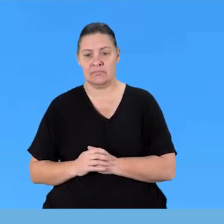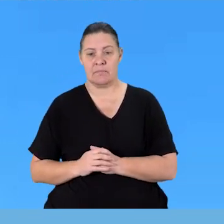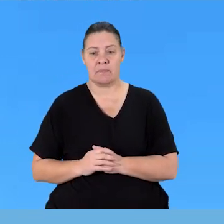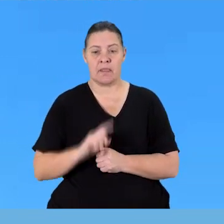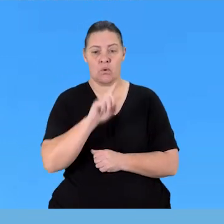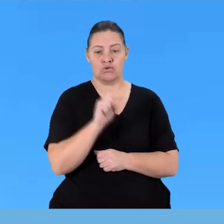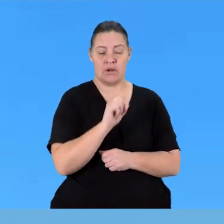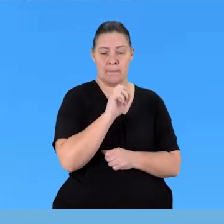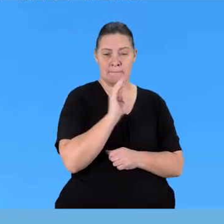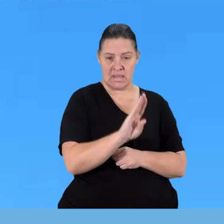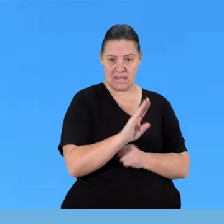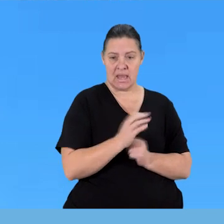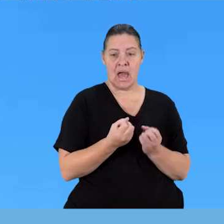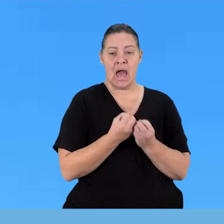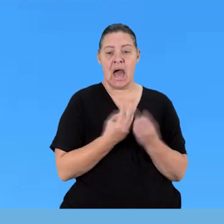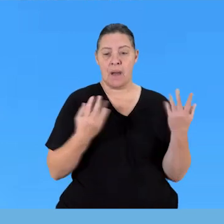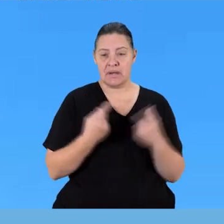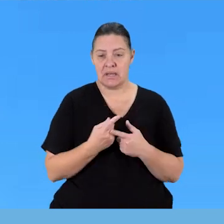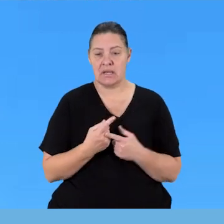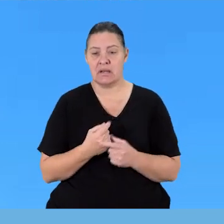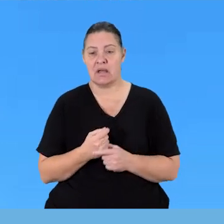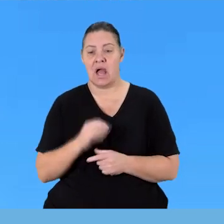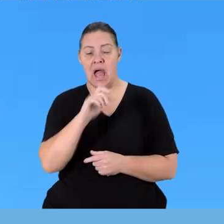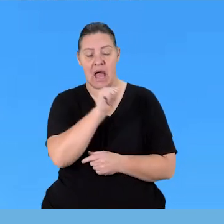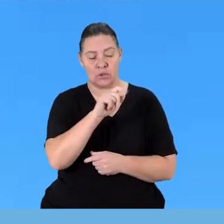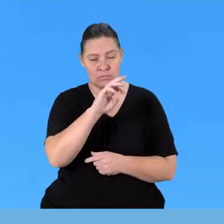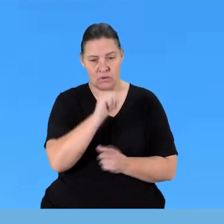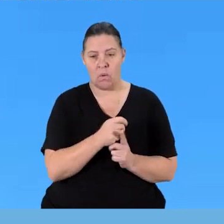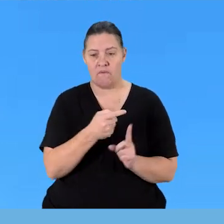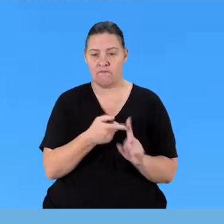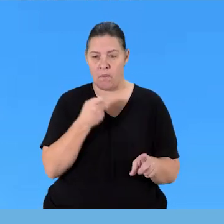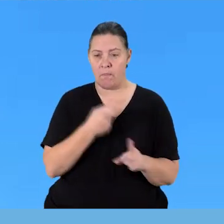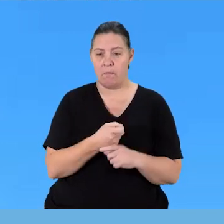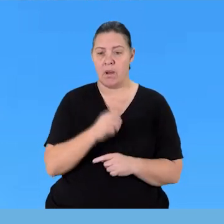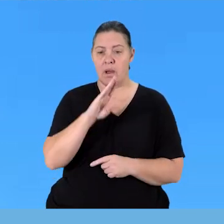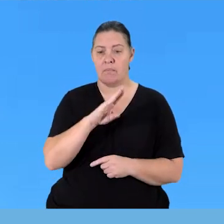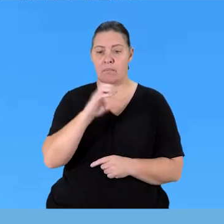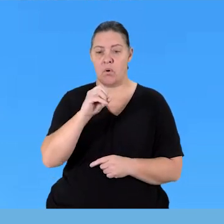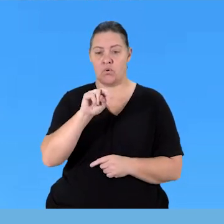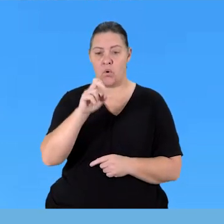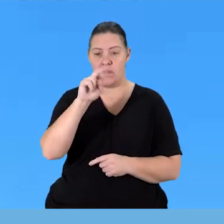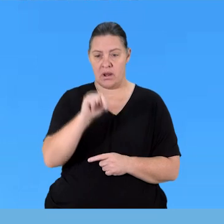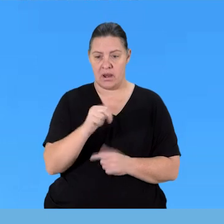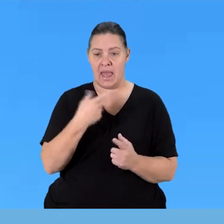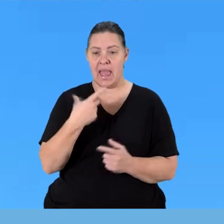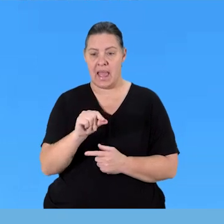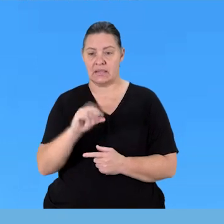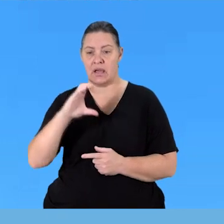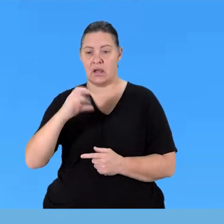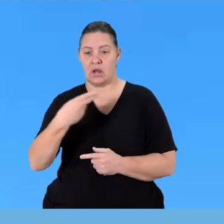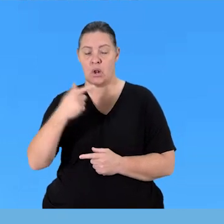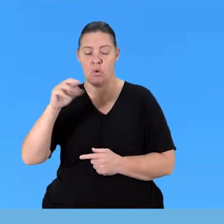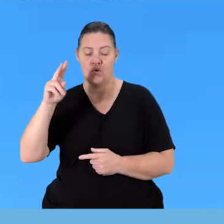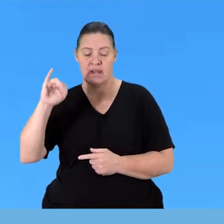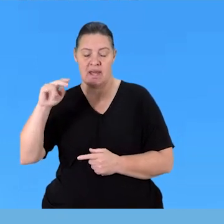B, how many atoms of boron and chlorine are on the left-hand side of the reaction equation? So left-hand side, they